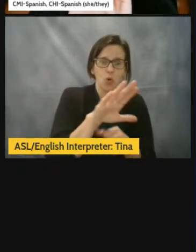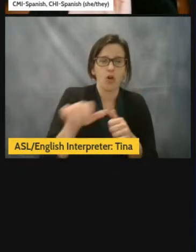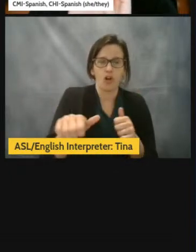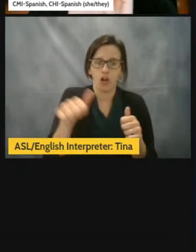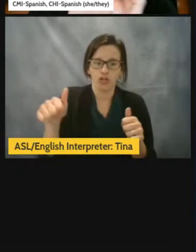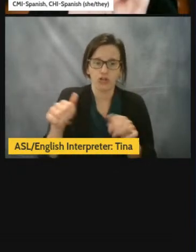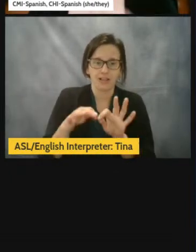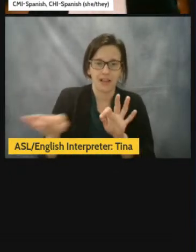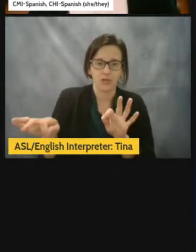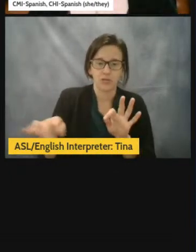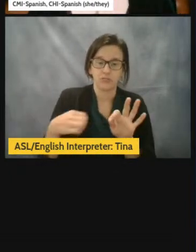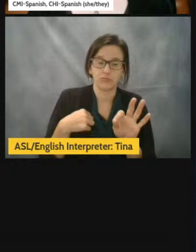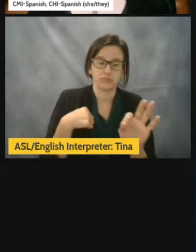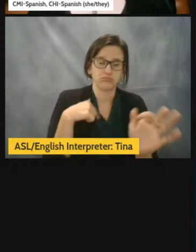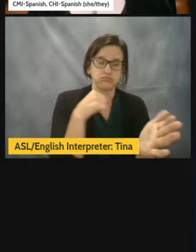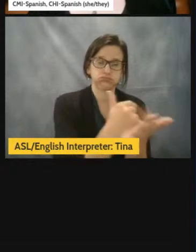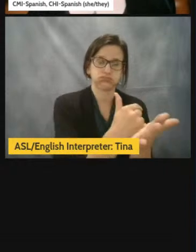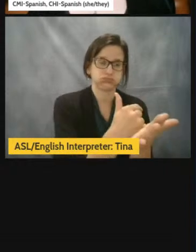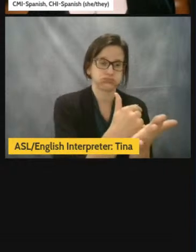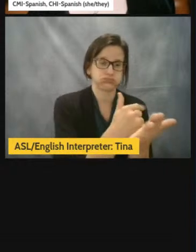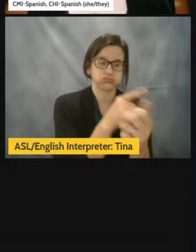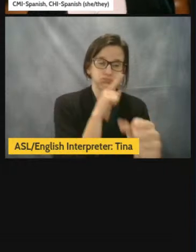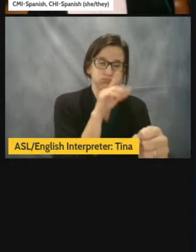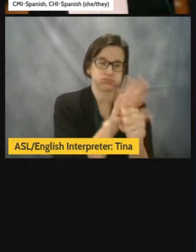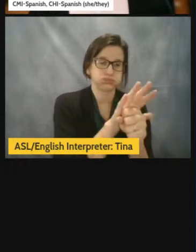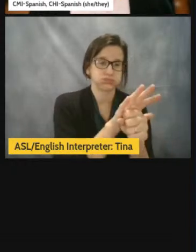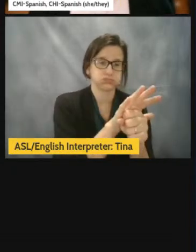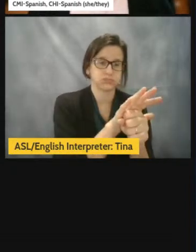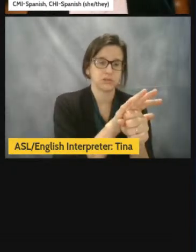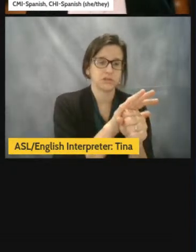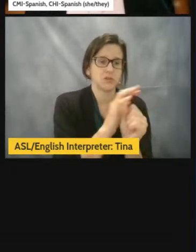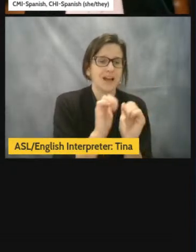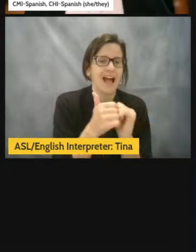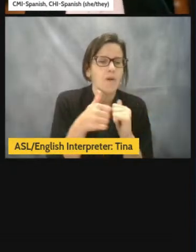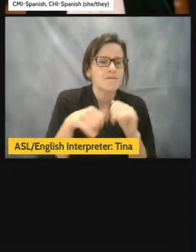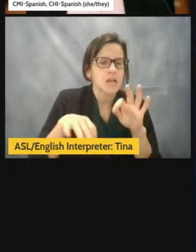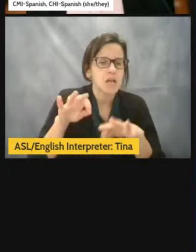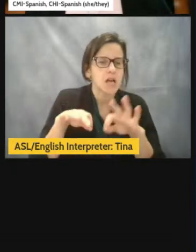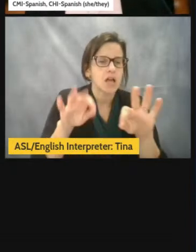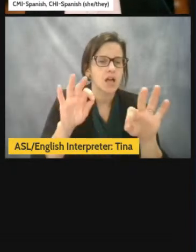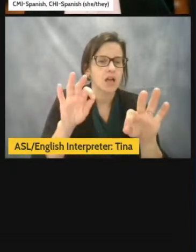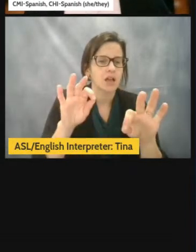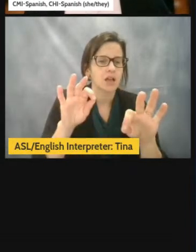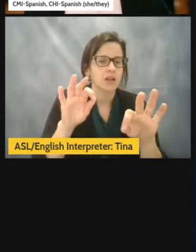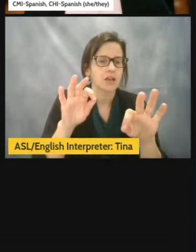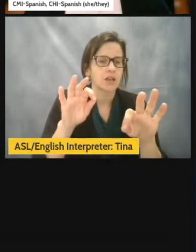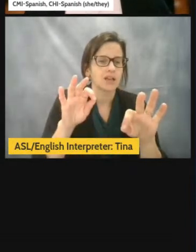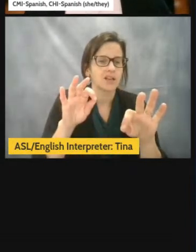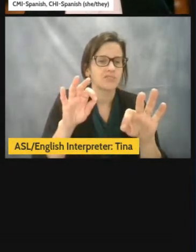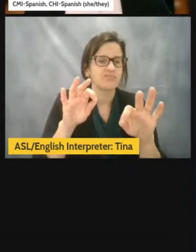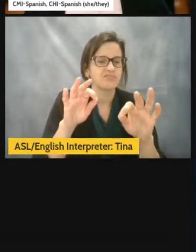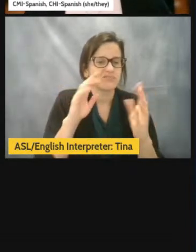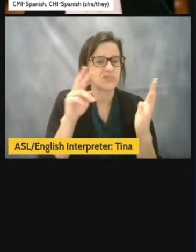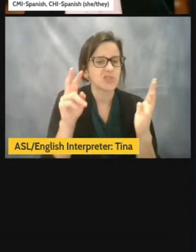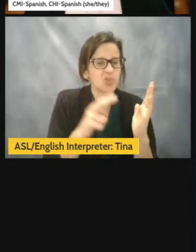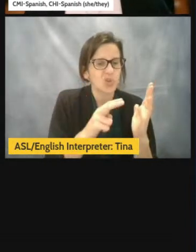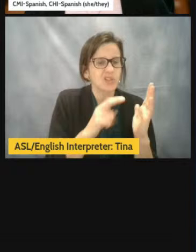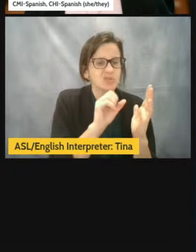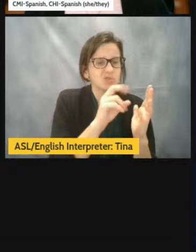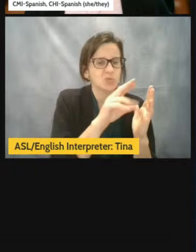what they are? It's a good idea to consult sources by the people who commonly use the term in